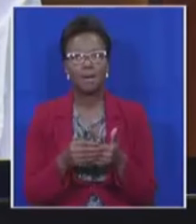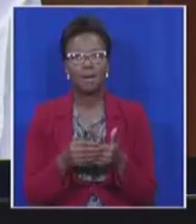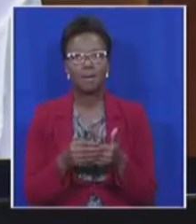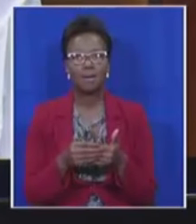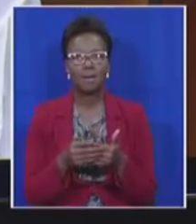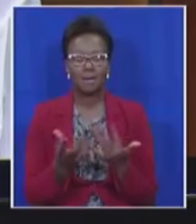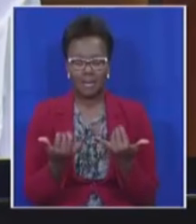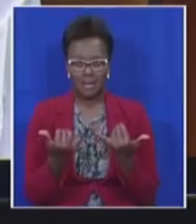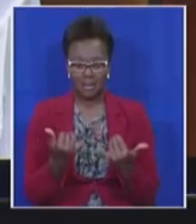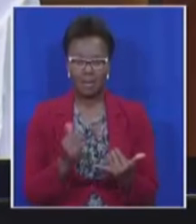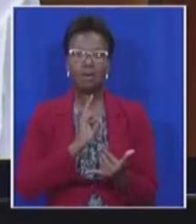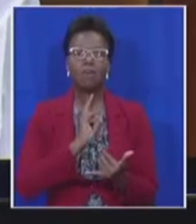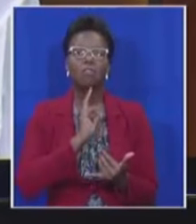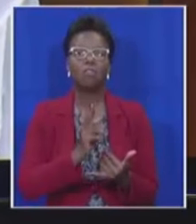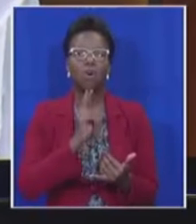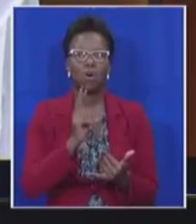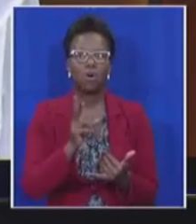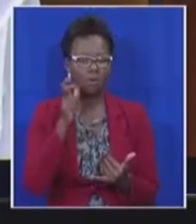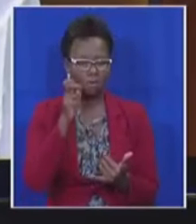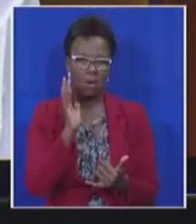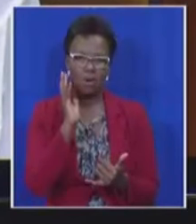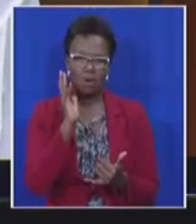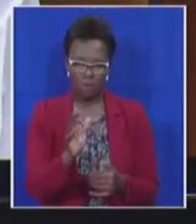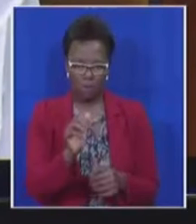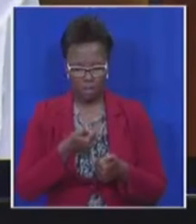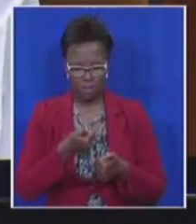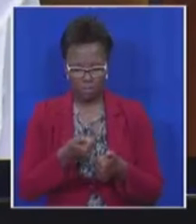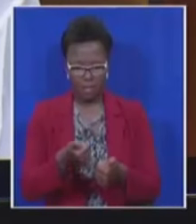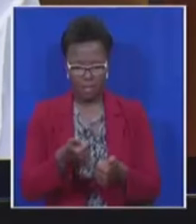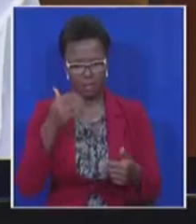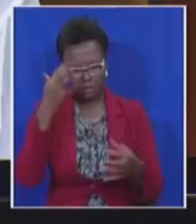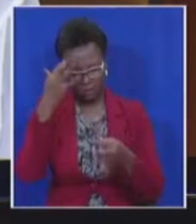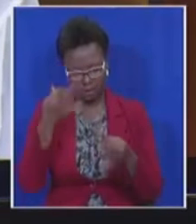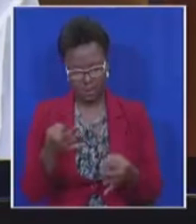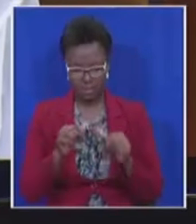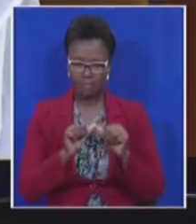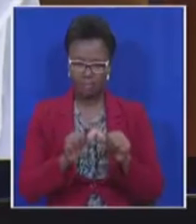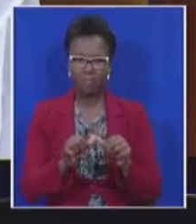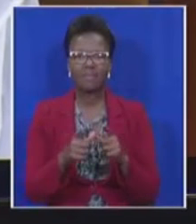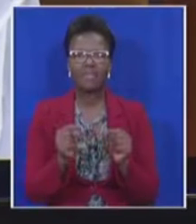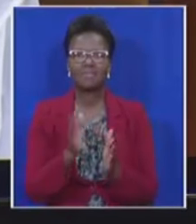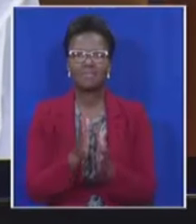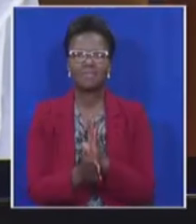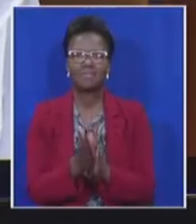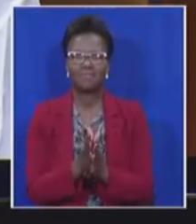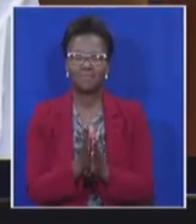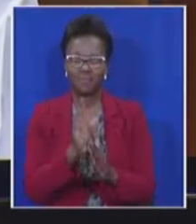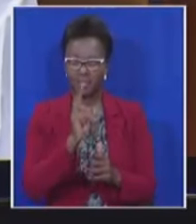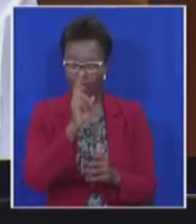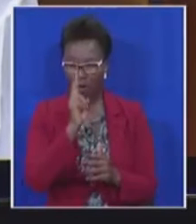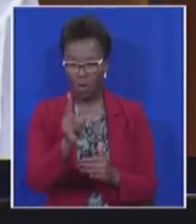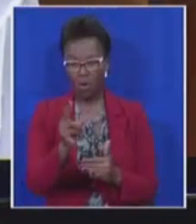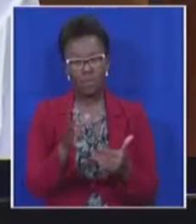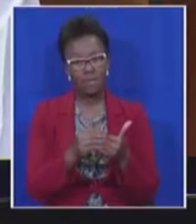We will look at Hansard and we'll come back to you and the ruling will stand. Honourable Members, I do warn you from